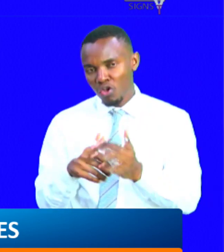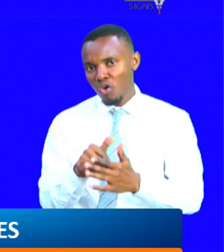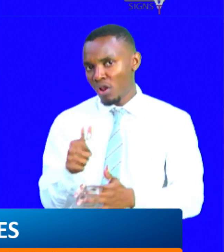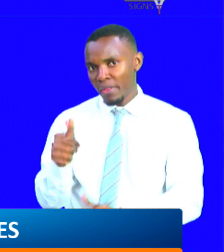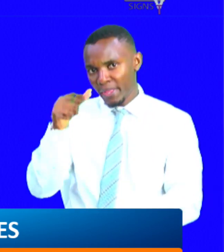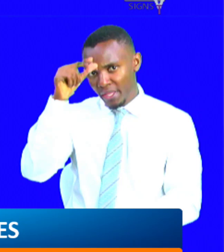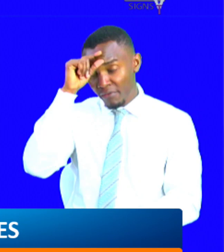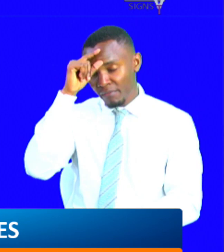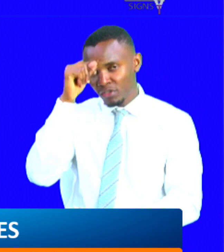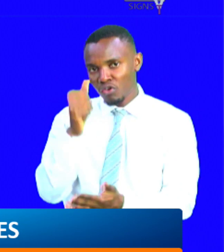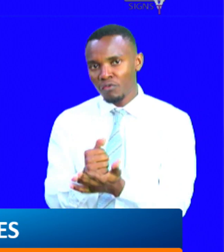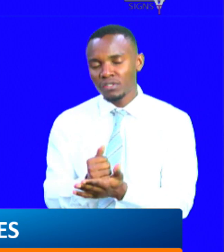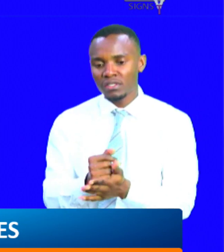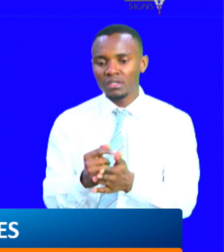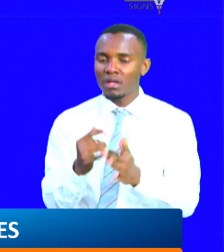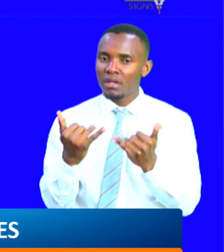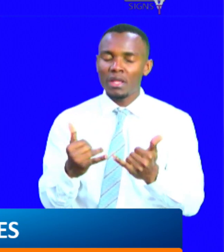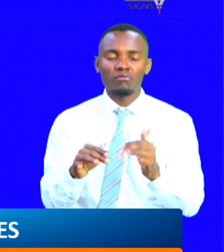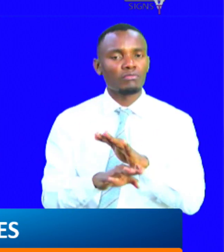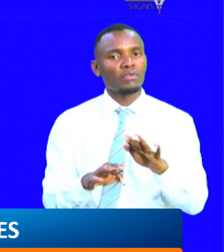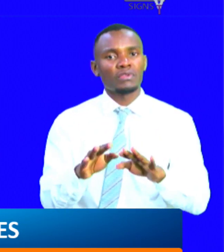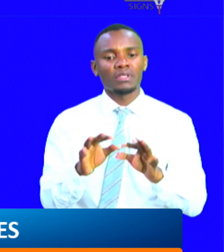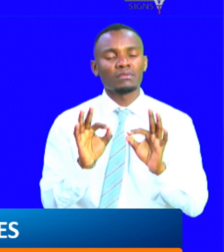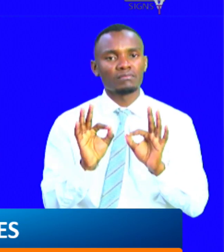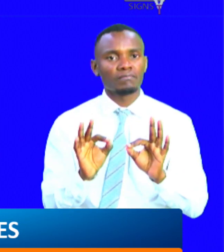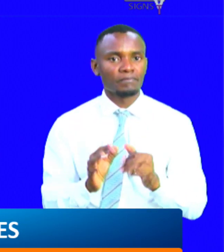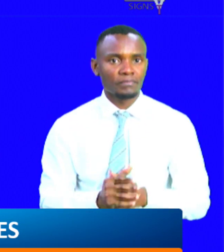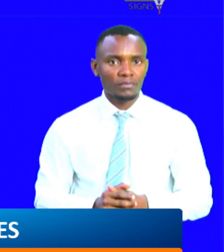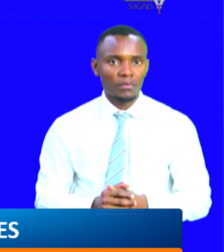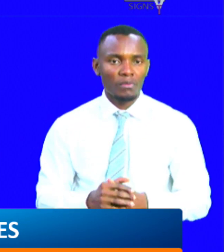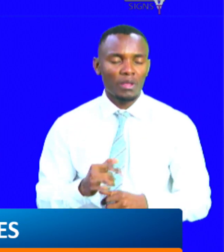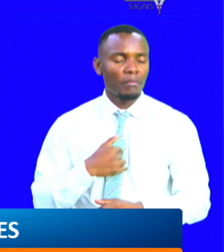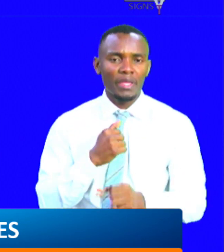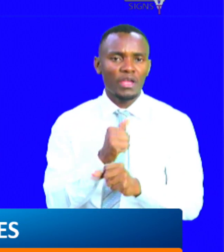so good. So far, so good. I don't think there is anything